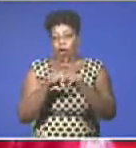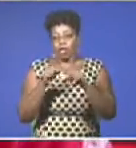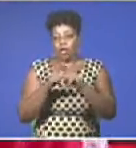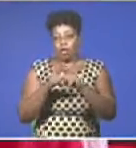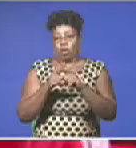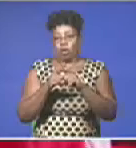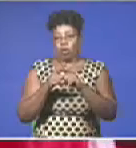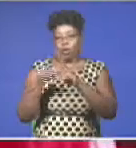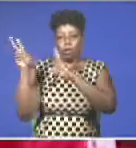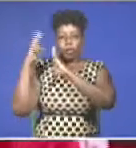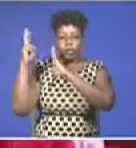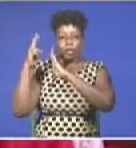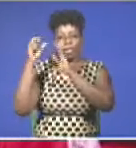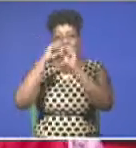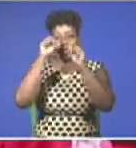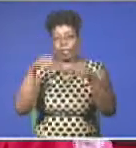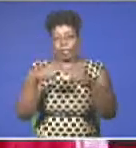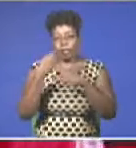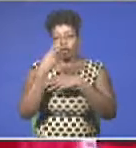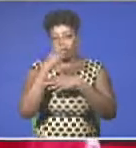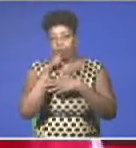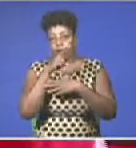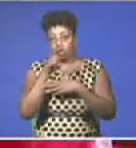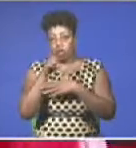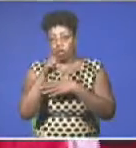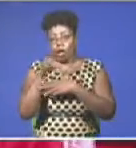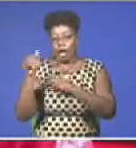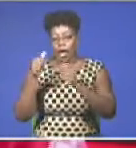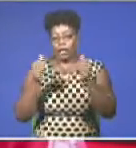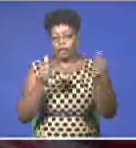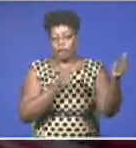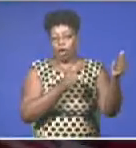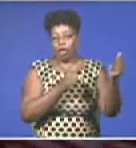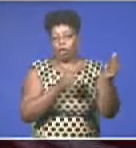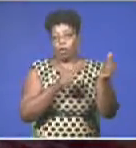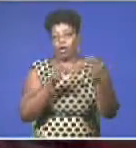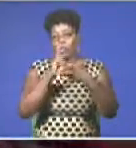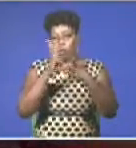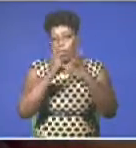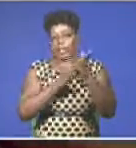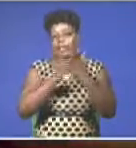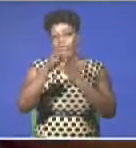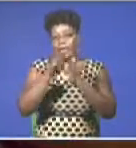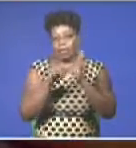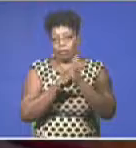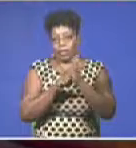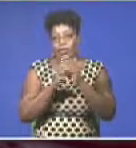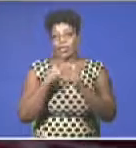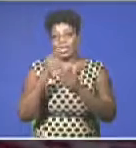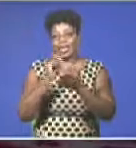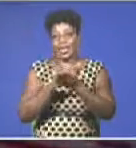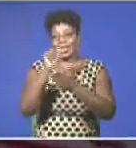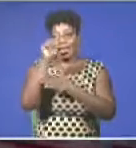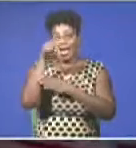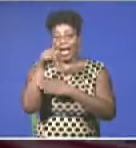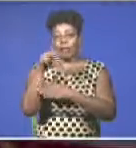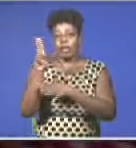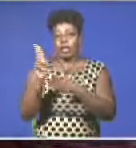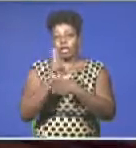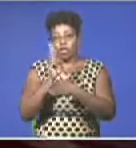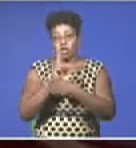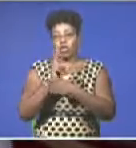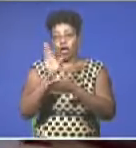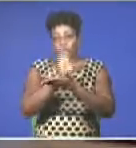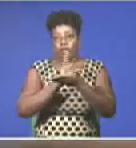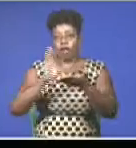system that has the ability to monitor and track weather developments. Now, Strawn says the app is a useful tool for